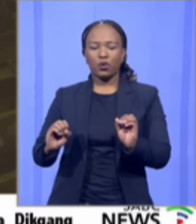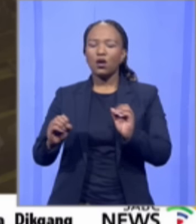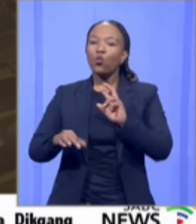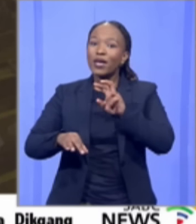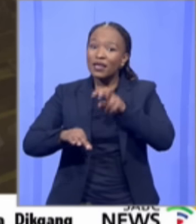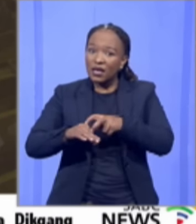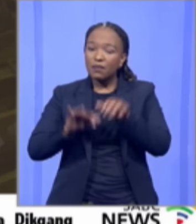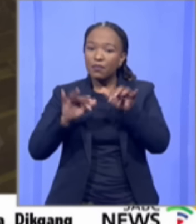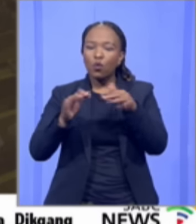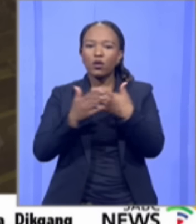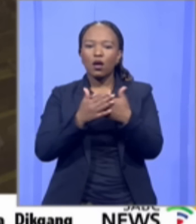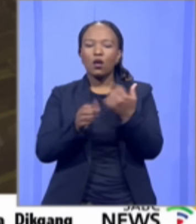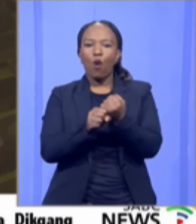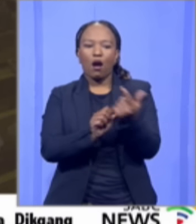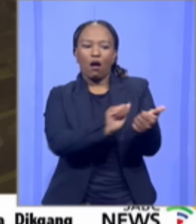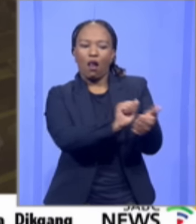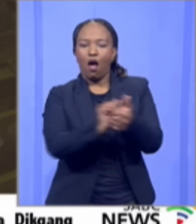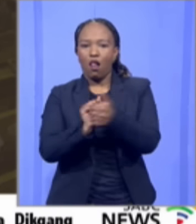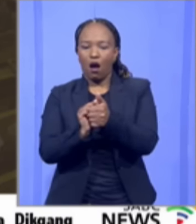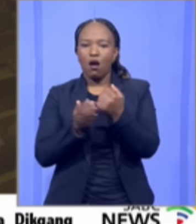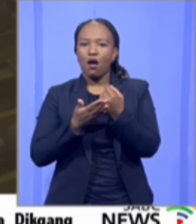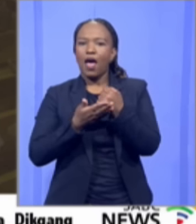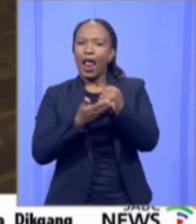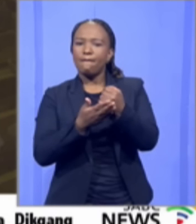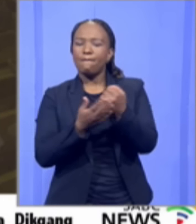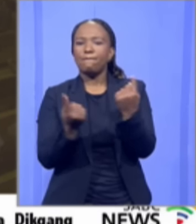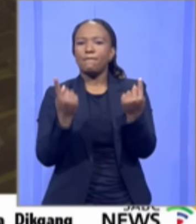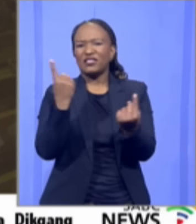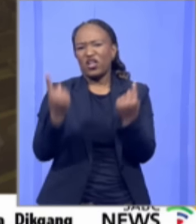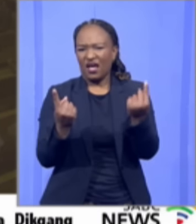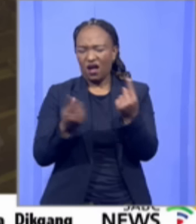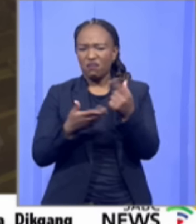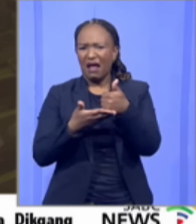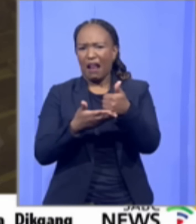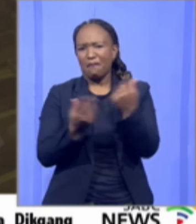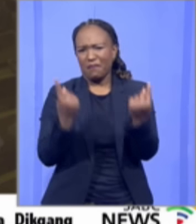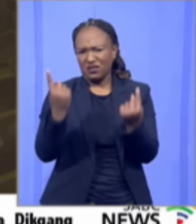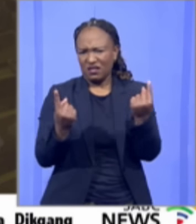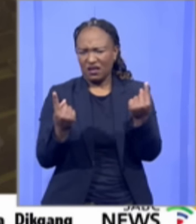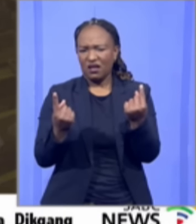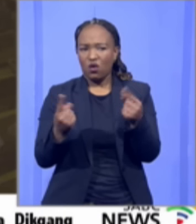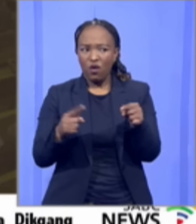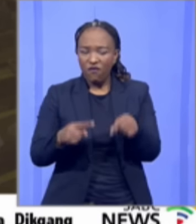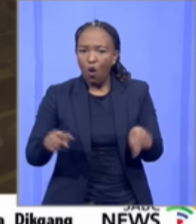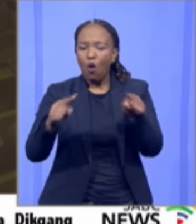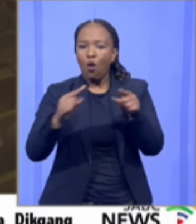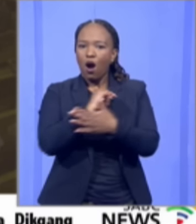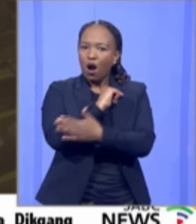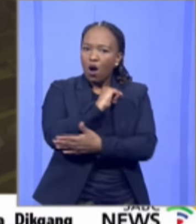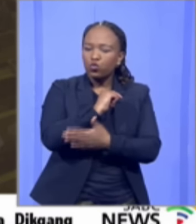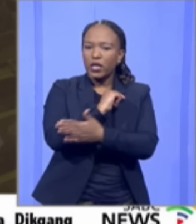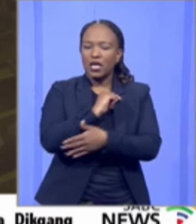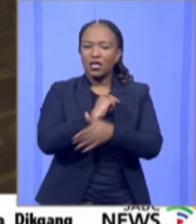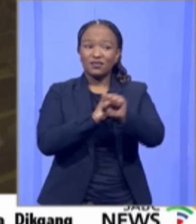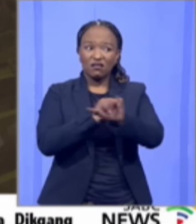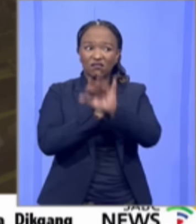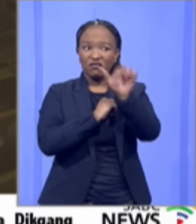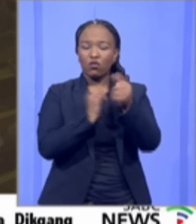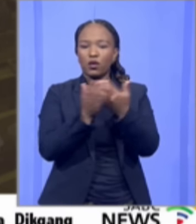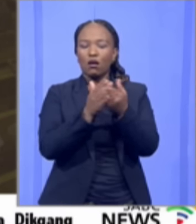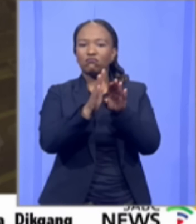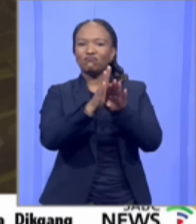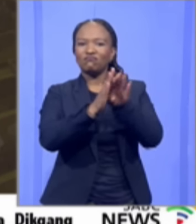thusane ho etsa bonnete ba hore naha ya rona Afrika Borwa e tswela pele. Re na le mathata ka remetsi ya rona bele hore